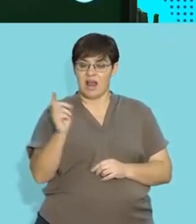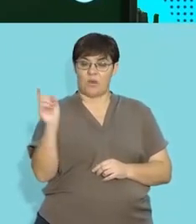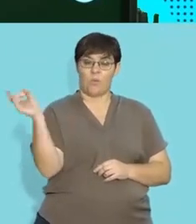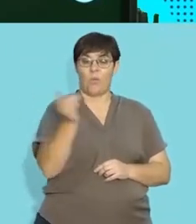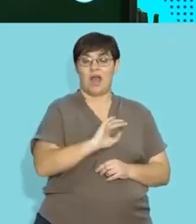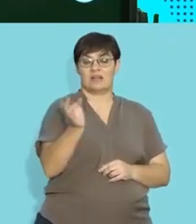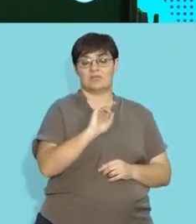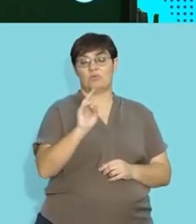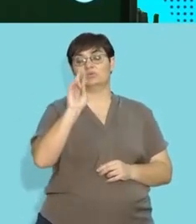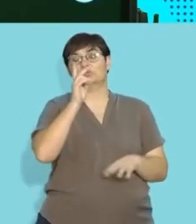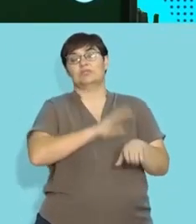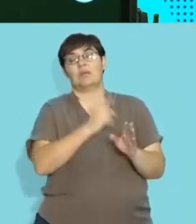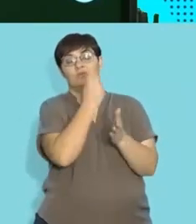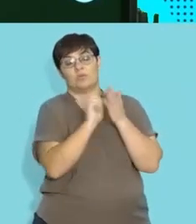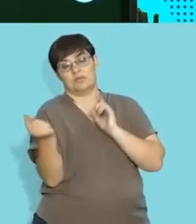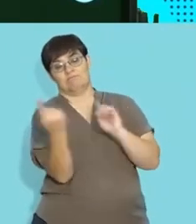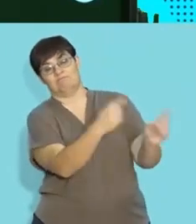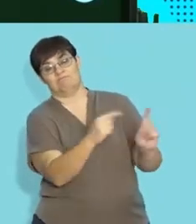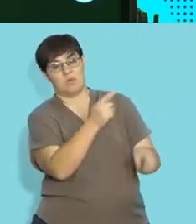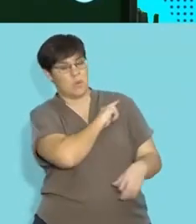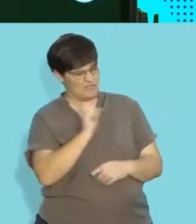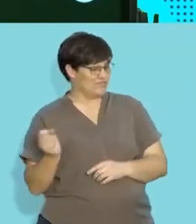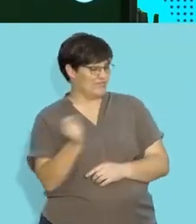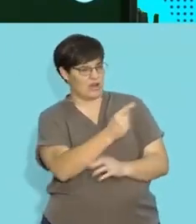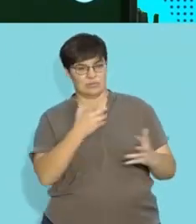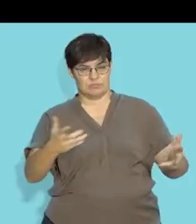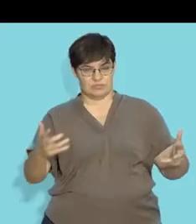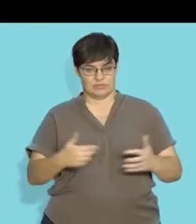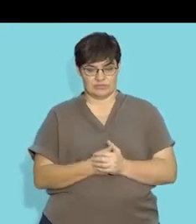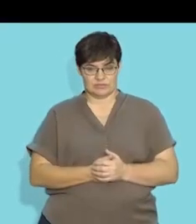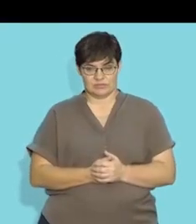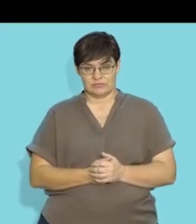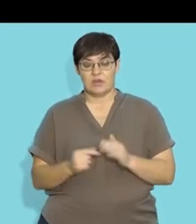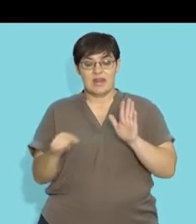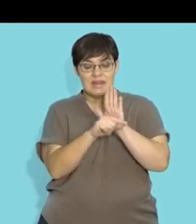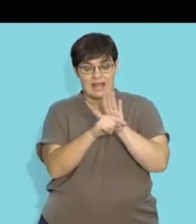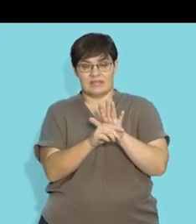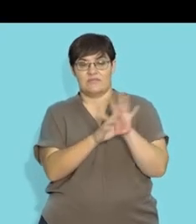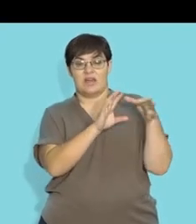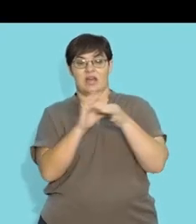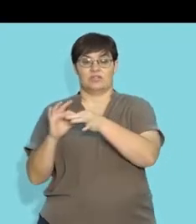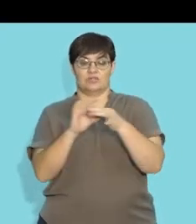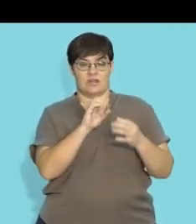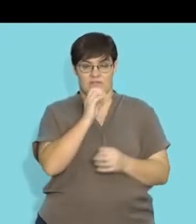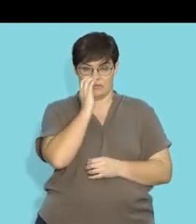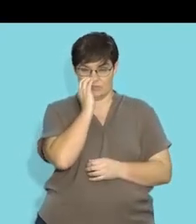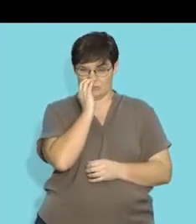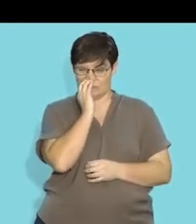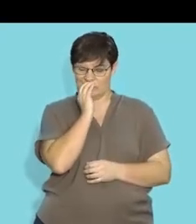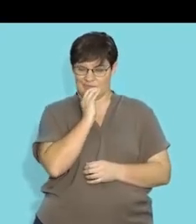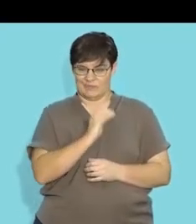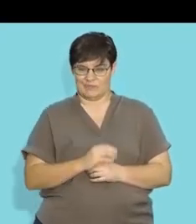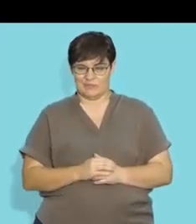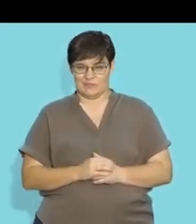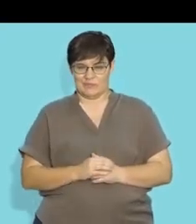strong negative correlation between them. Okay. So there's a negative association. That should have actually